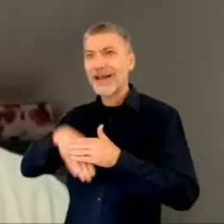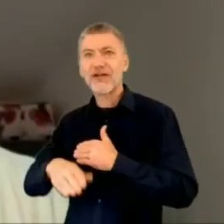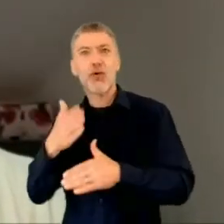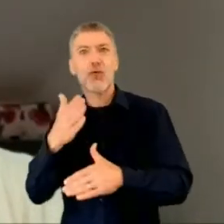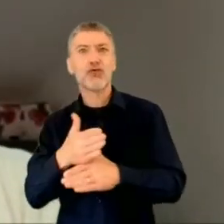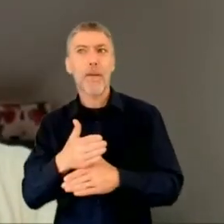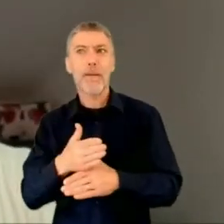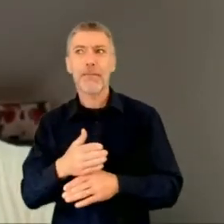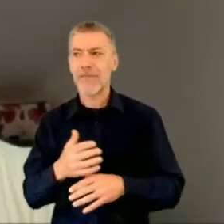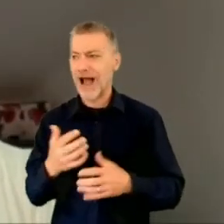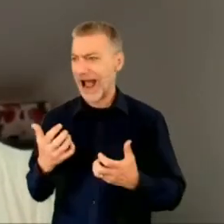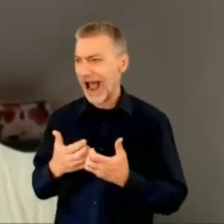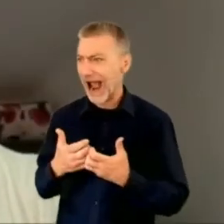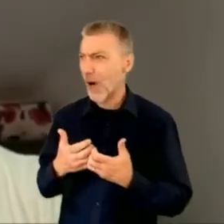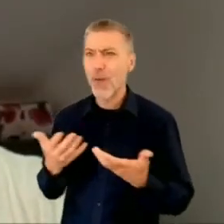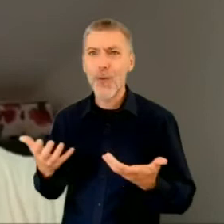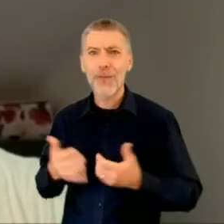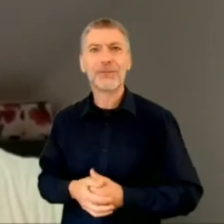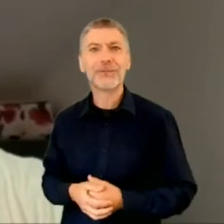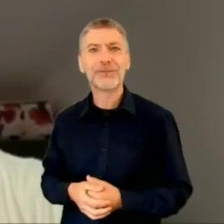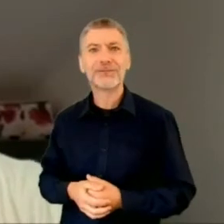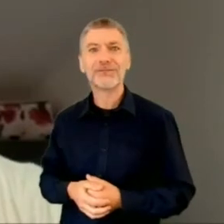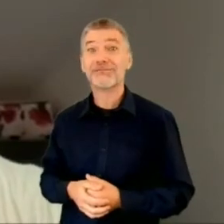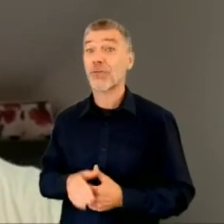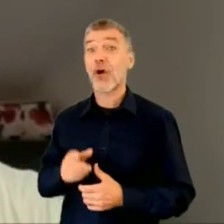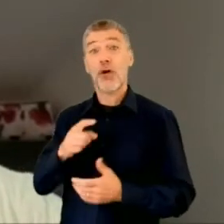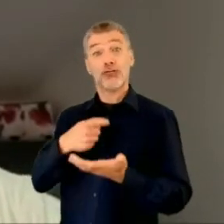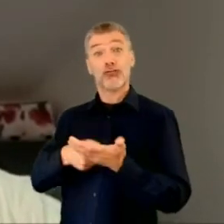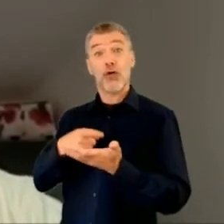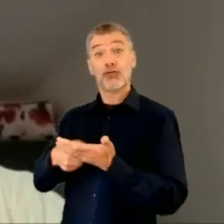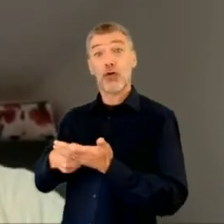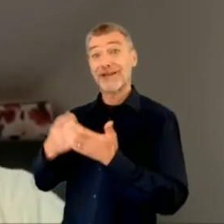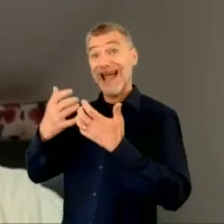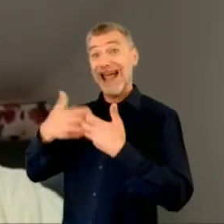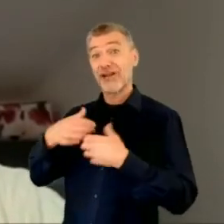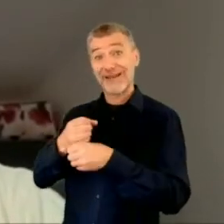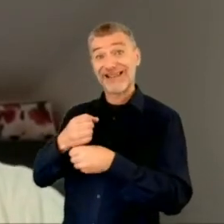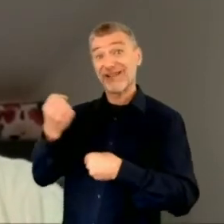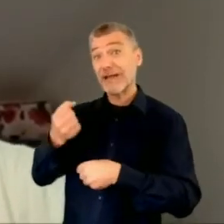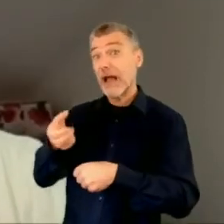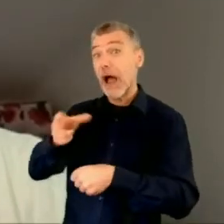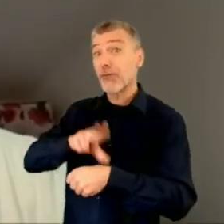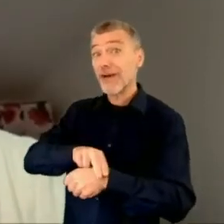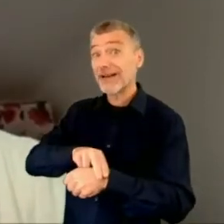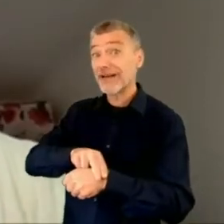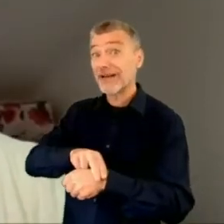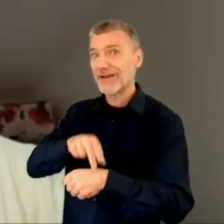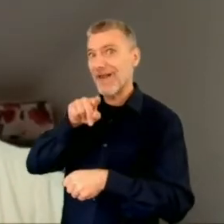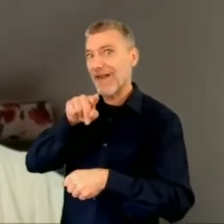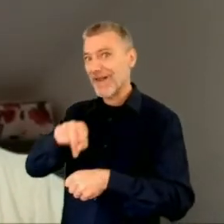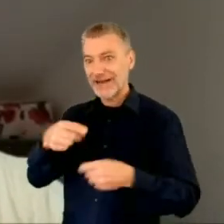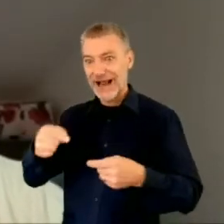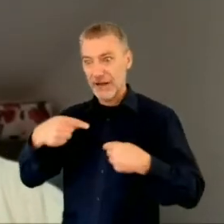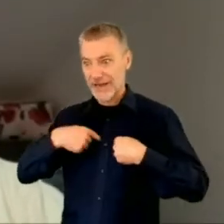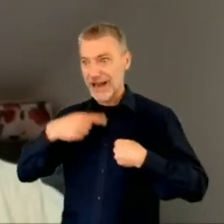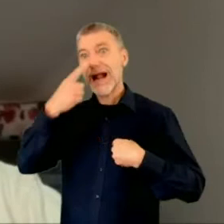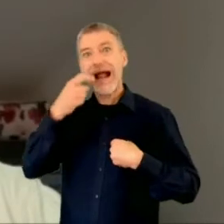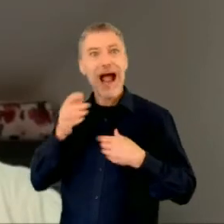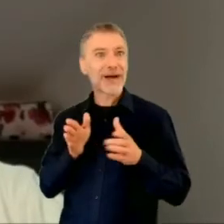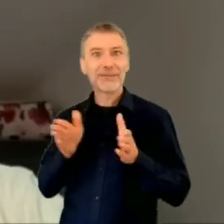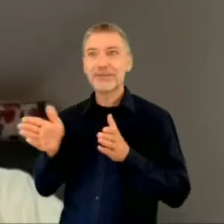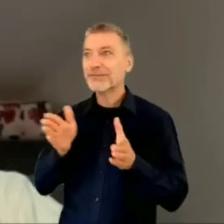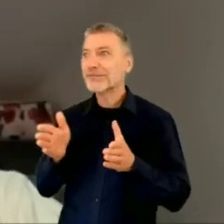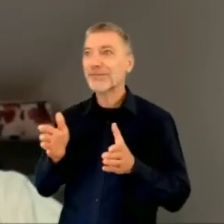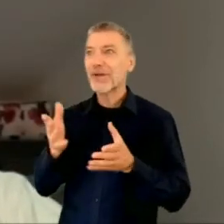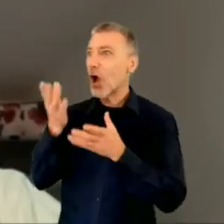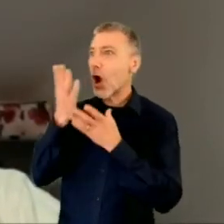work in the real world. Now, the Rolls-Royce engineering degree apprentice actually lets me do just that, and being able to learn everything and